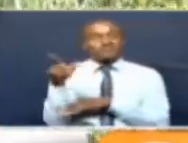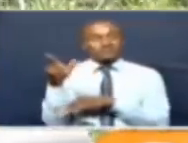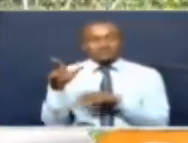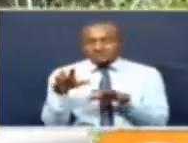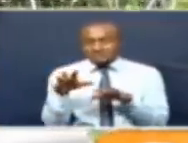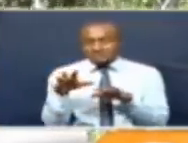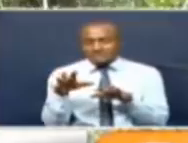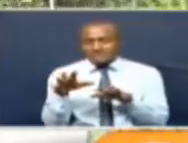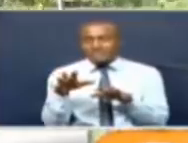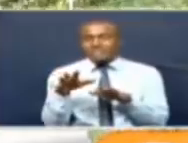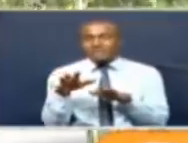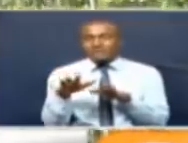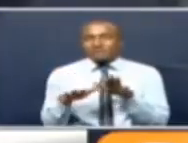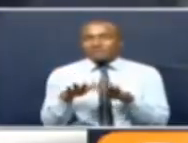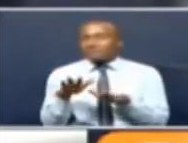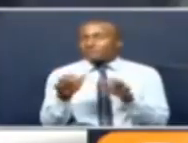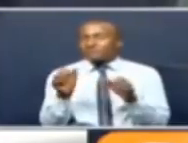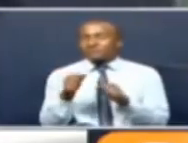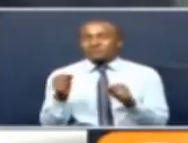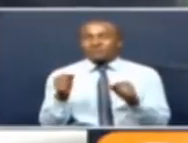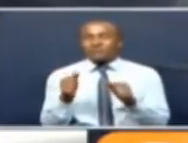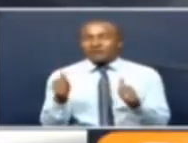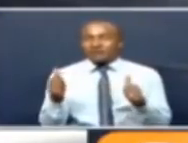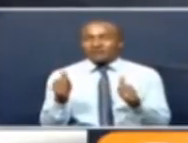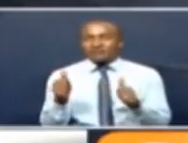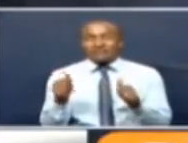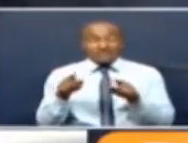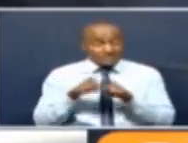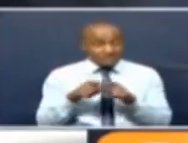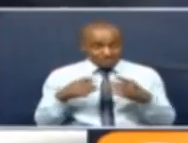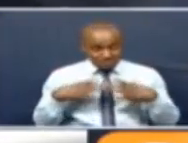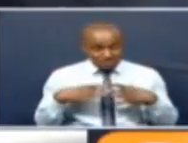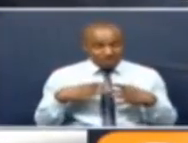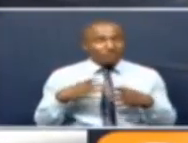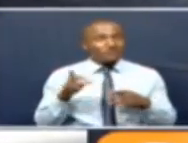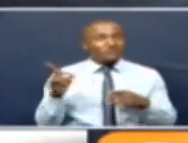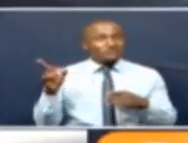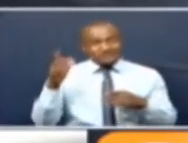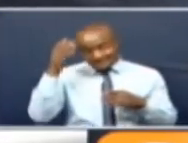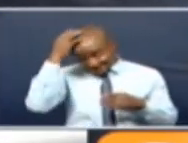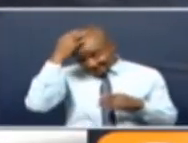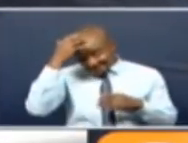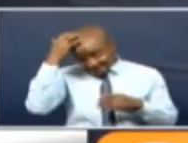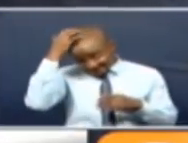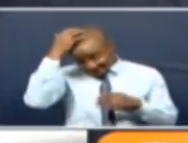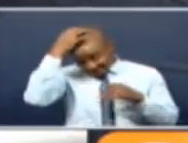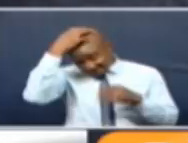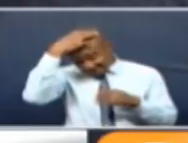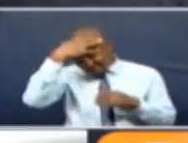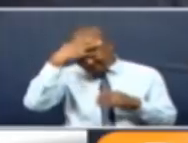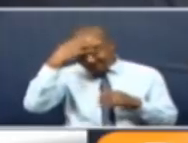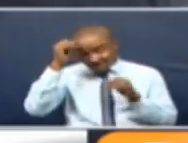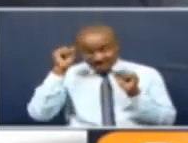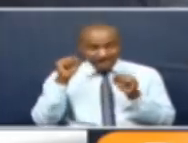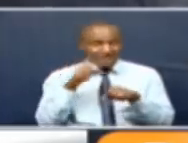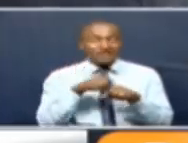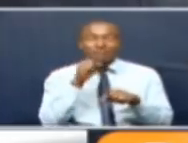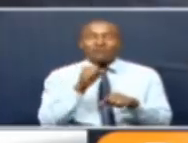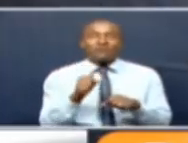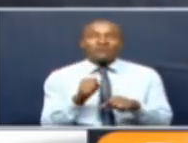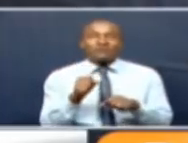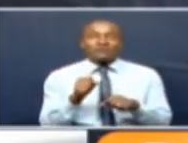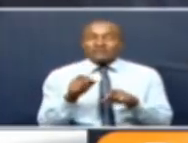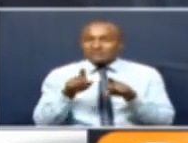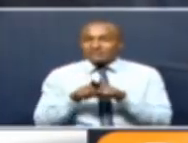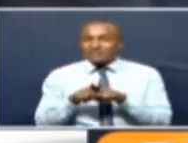She normally limps when she's walking. Like humans, chimps develop bald head as they grow old. It is the case of